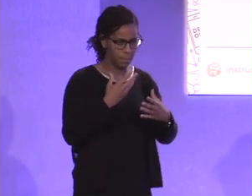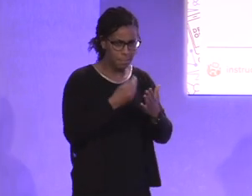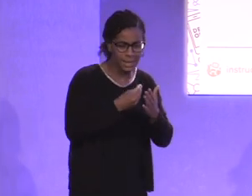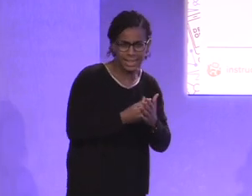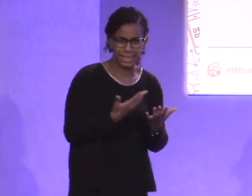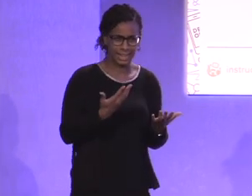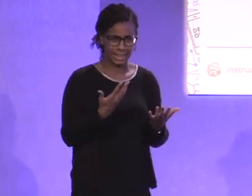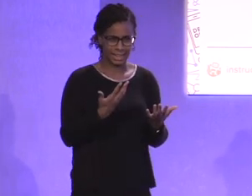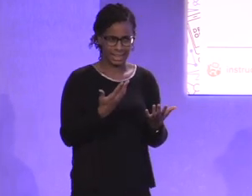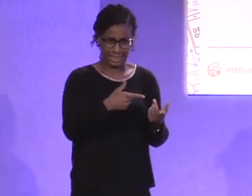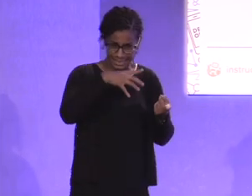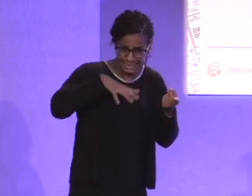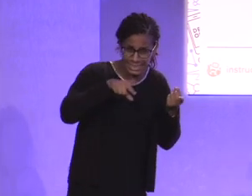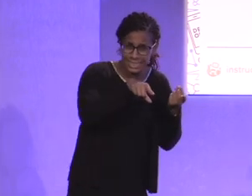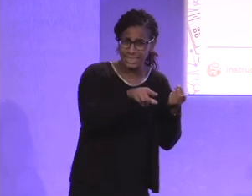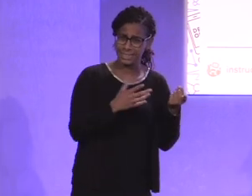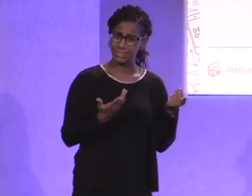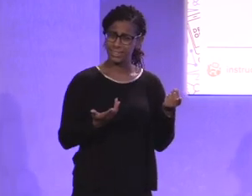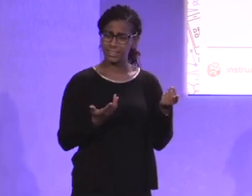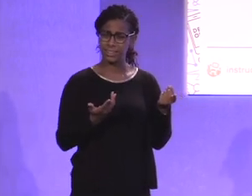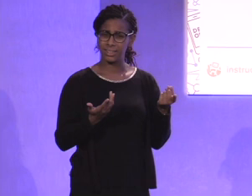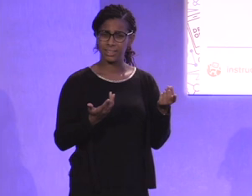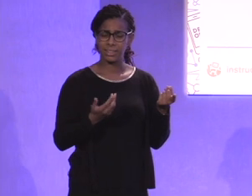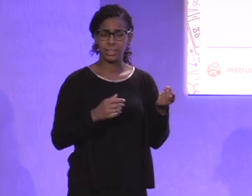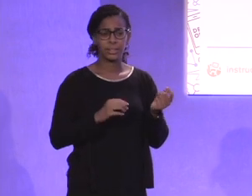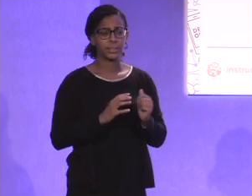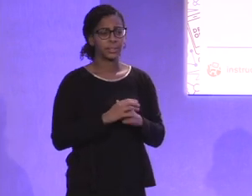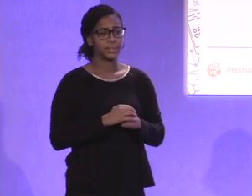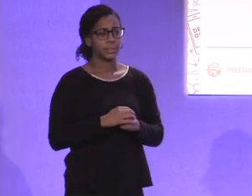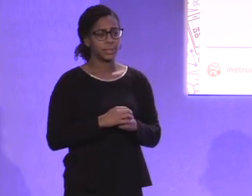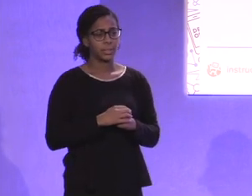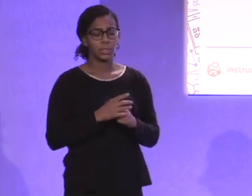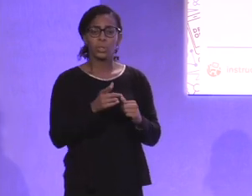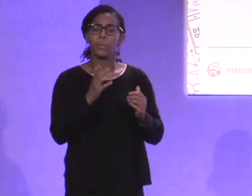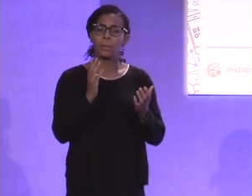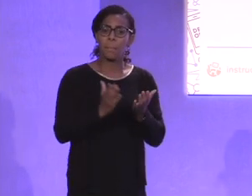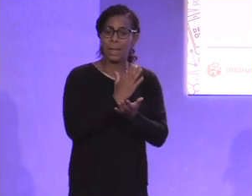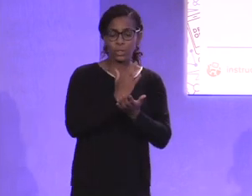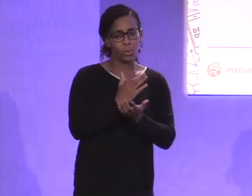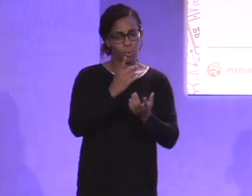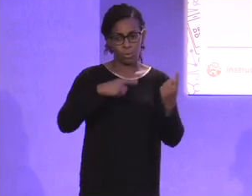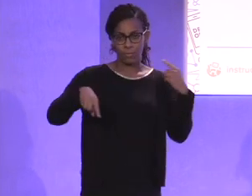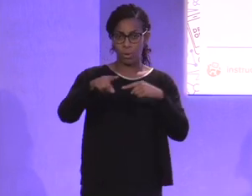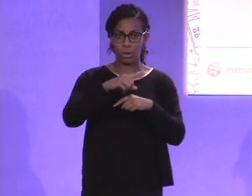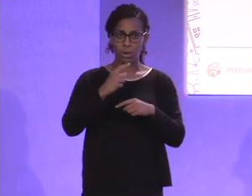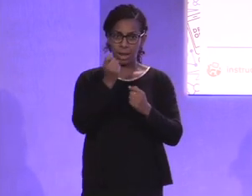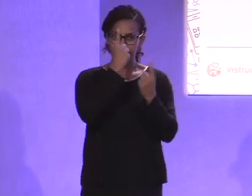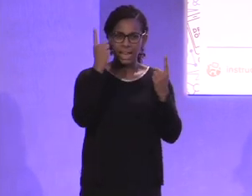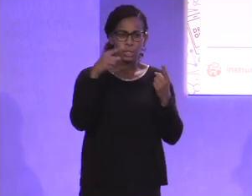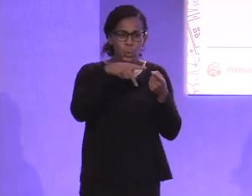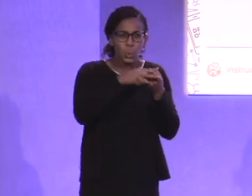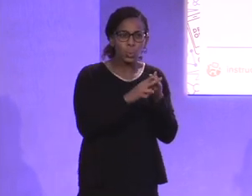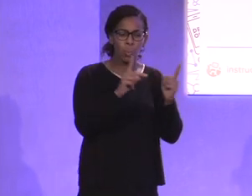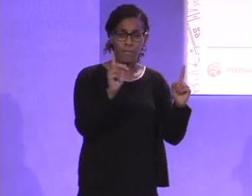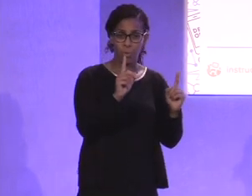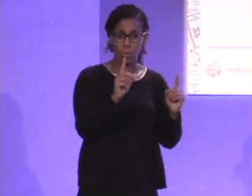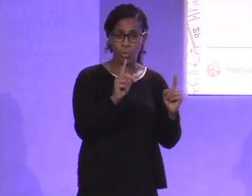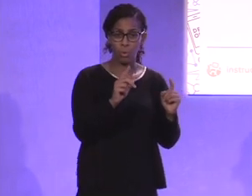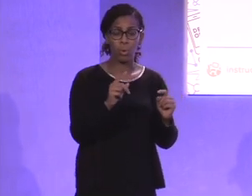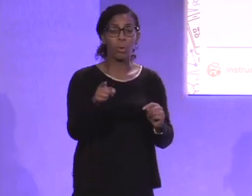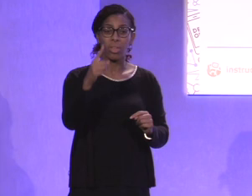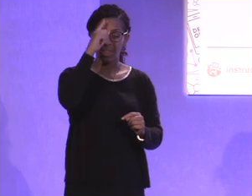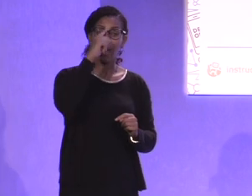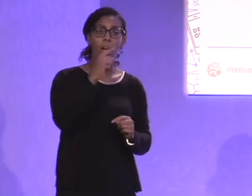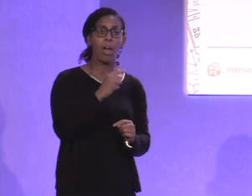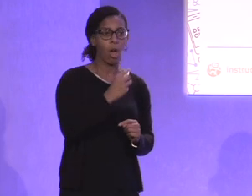needed? So there's a subtlety there about making sure that everybody understands what these tools are. 3 nines is not better than